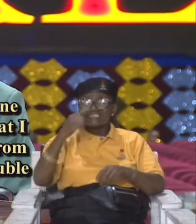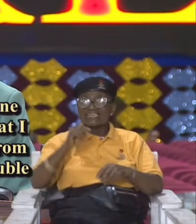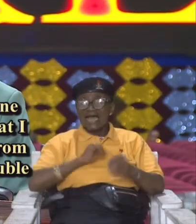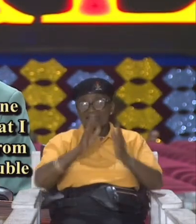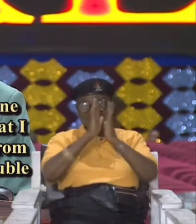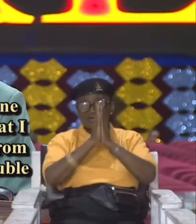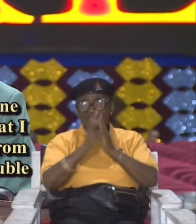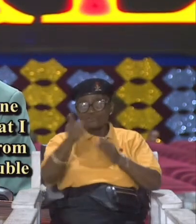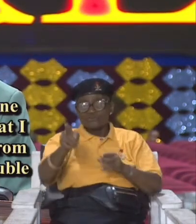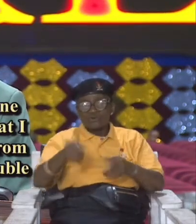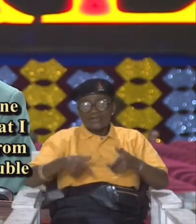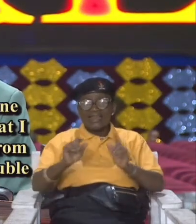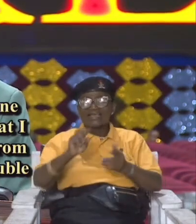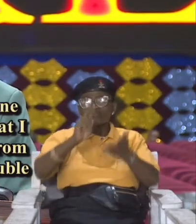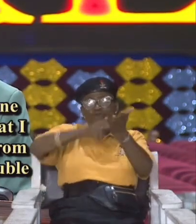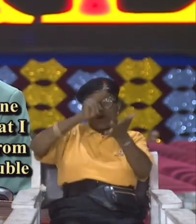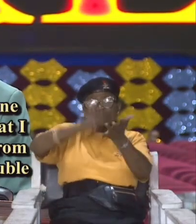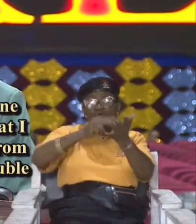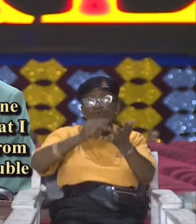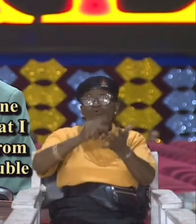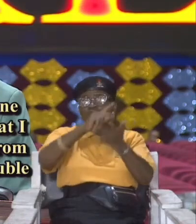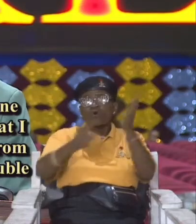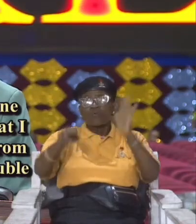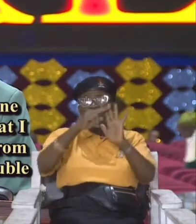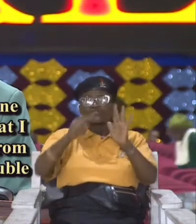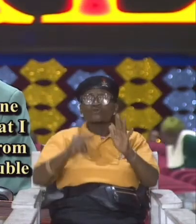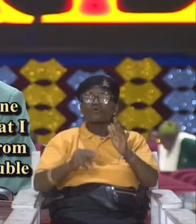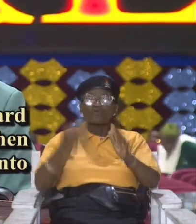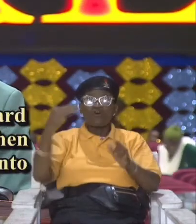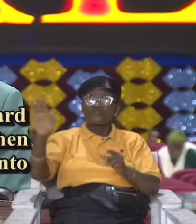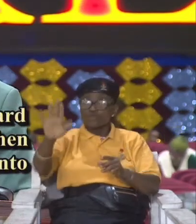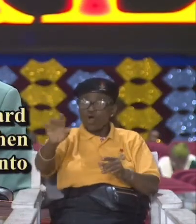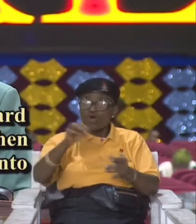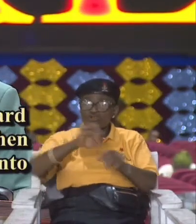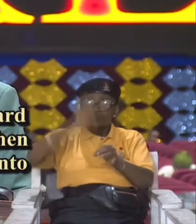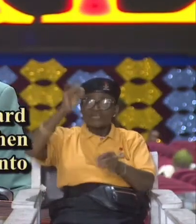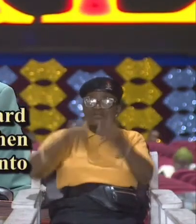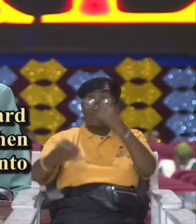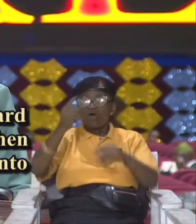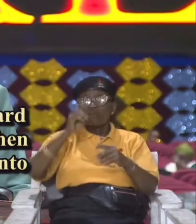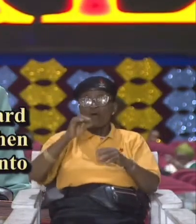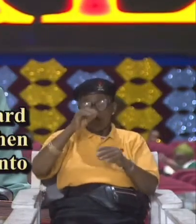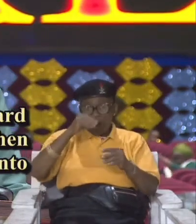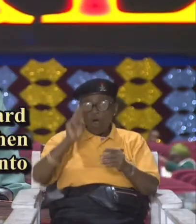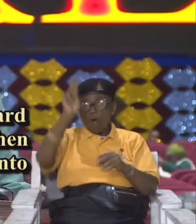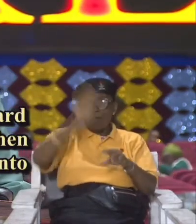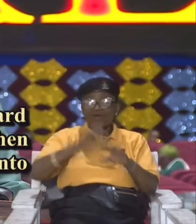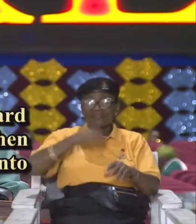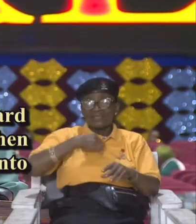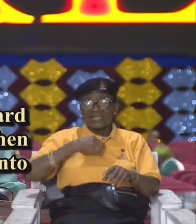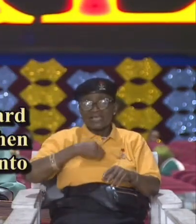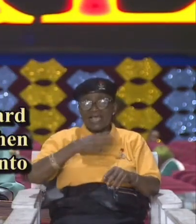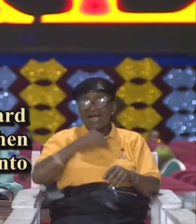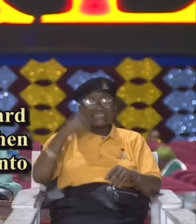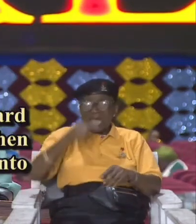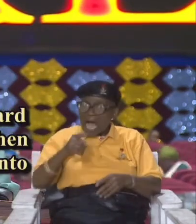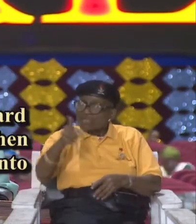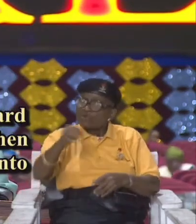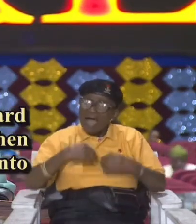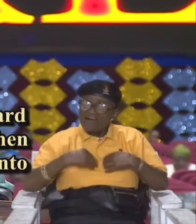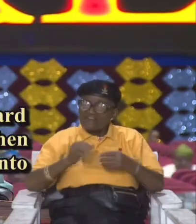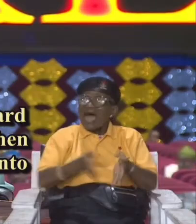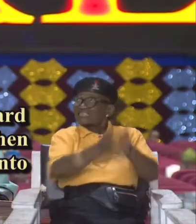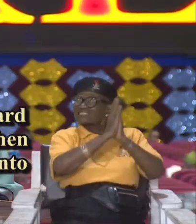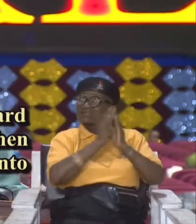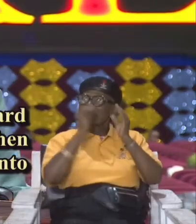thee, let a double portion of thy spirit be upon me. And he said, thou art asked a hard thing.